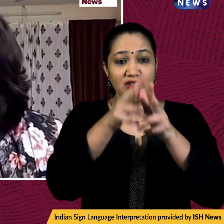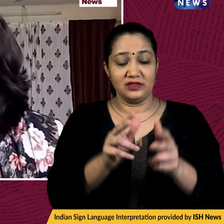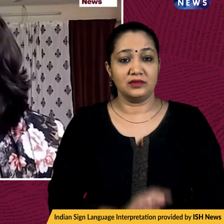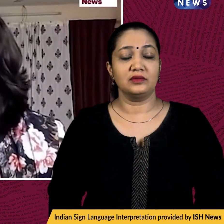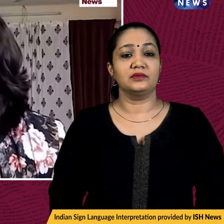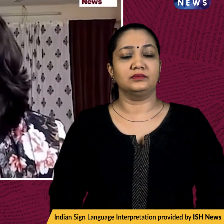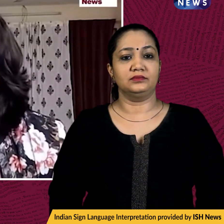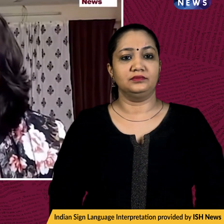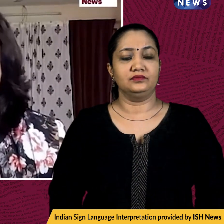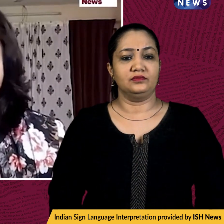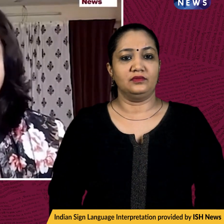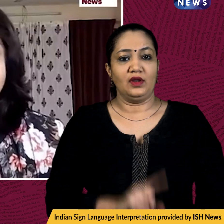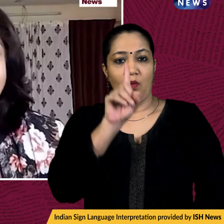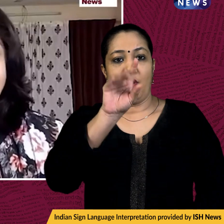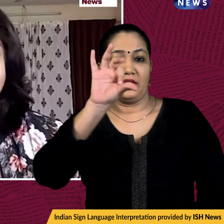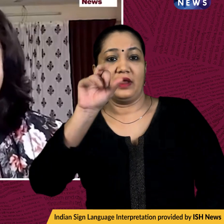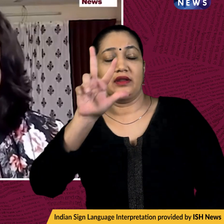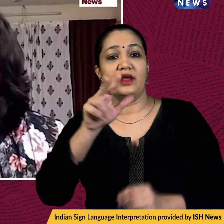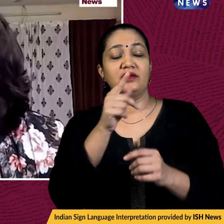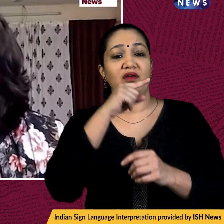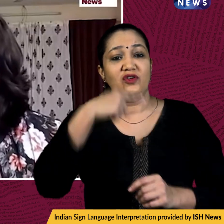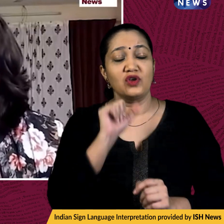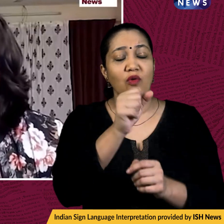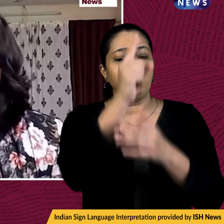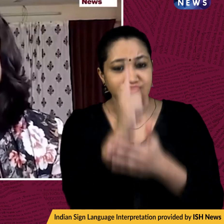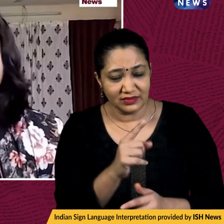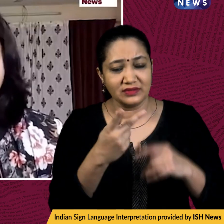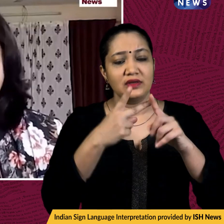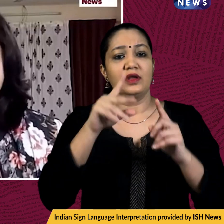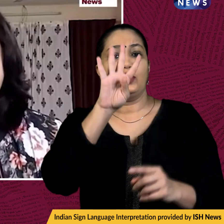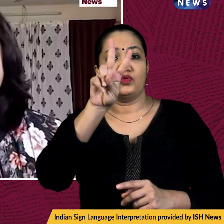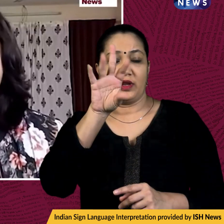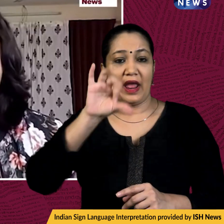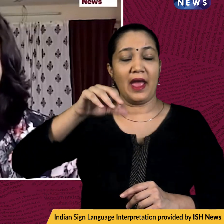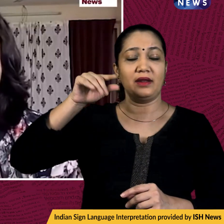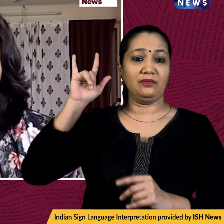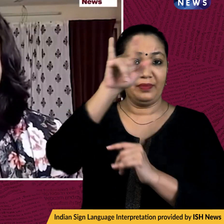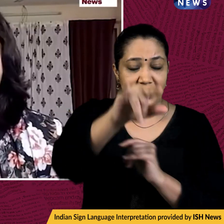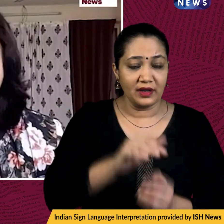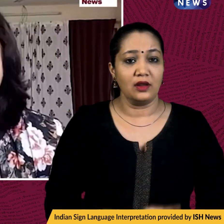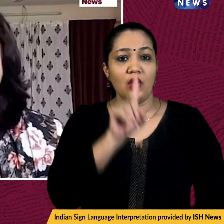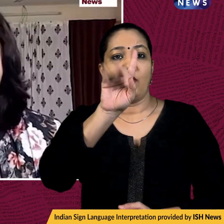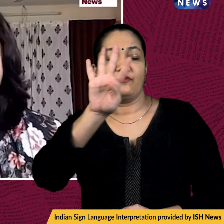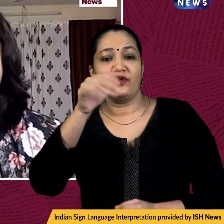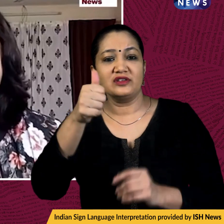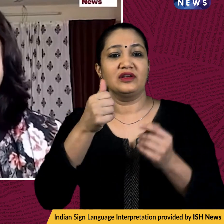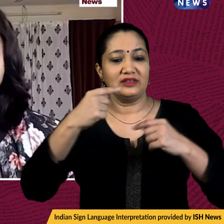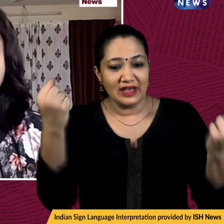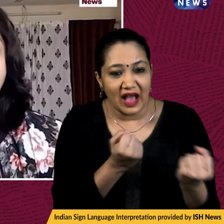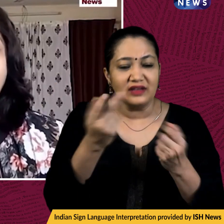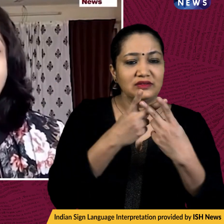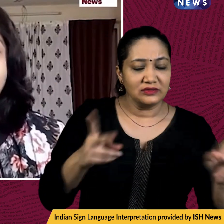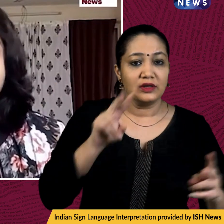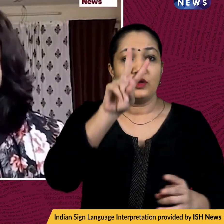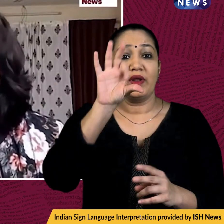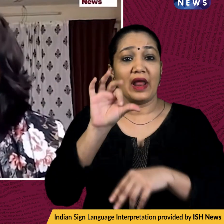also went on to claim that 198 Russian tanks, 29 planes, 846 armored vehicles,